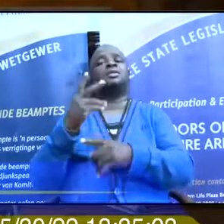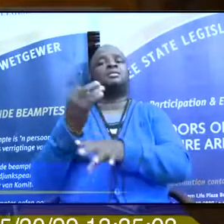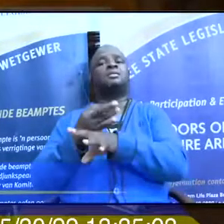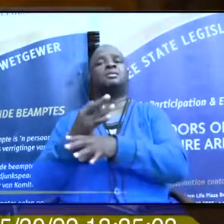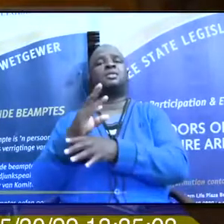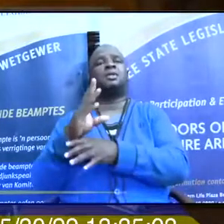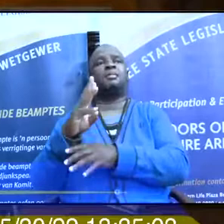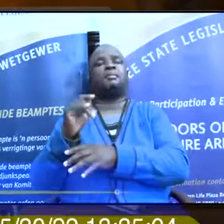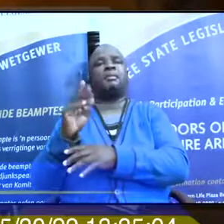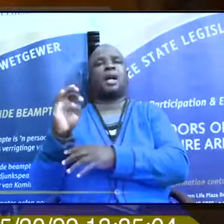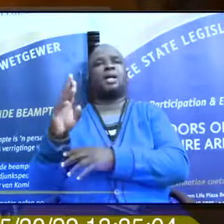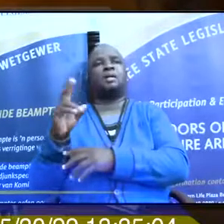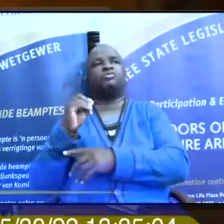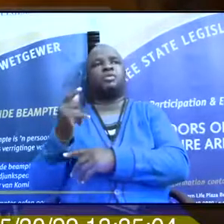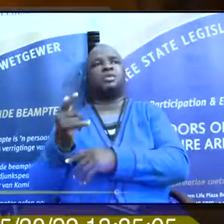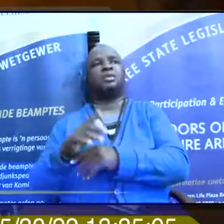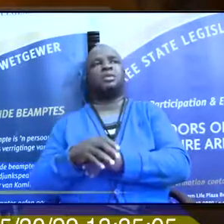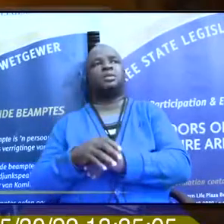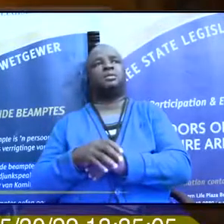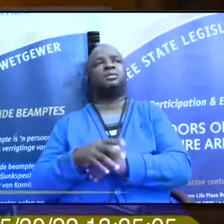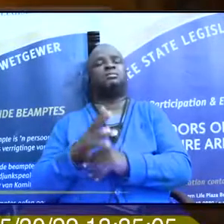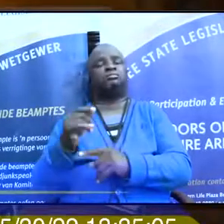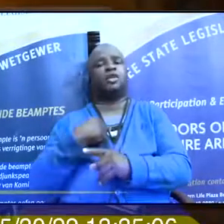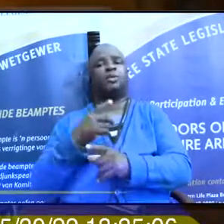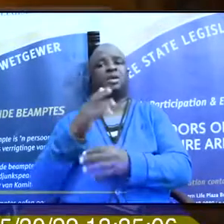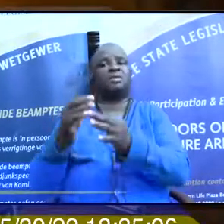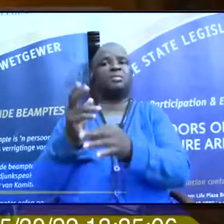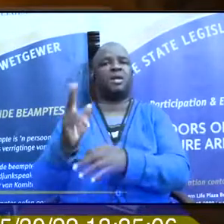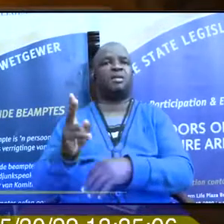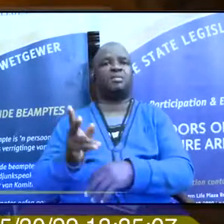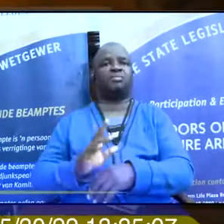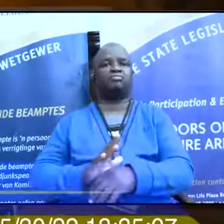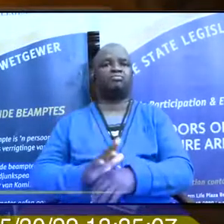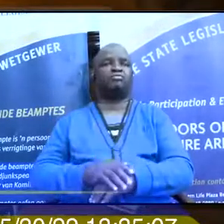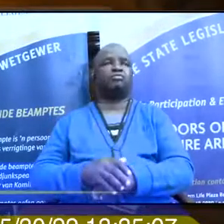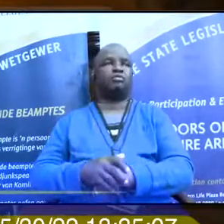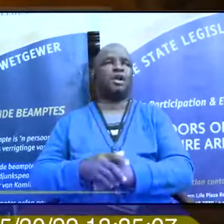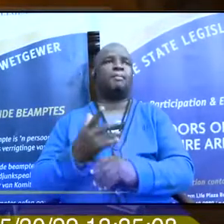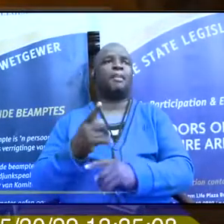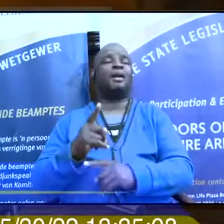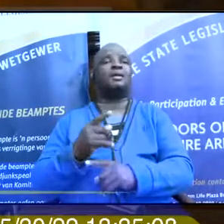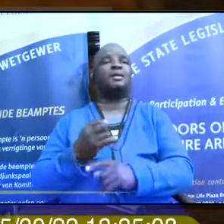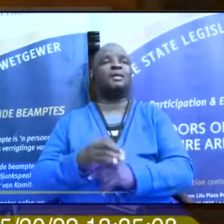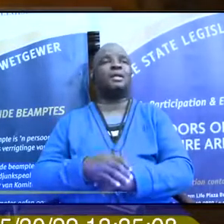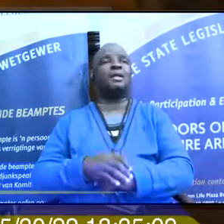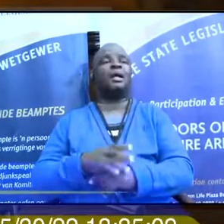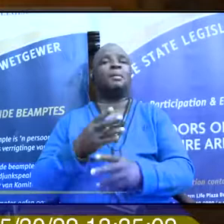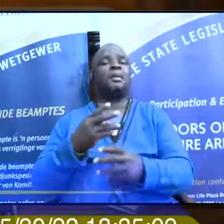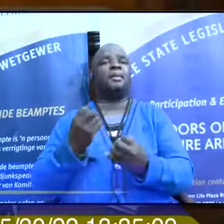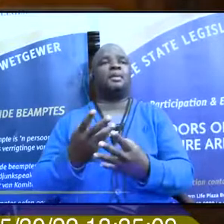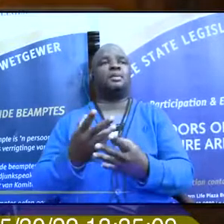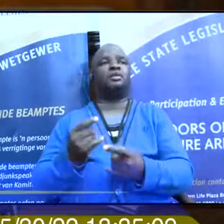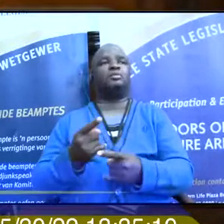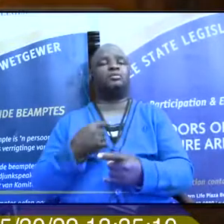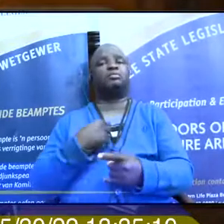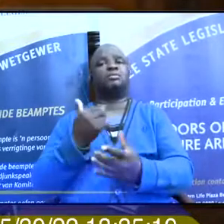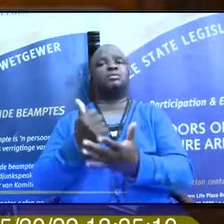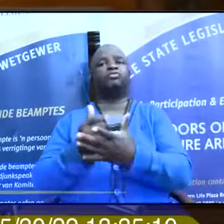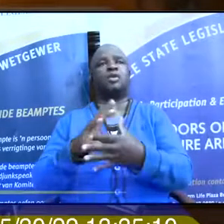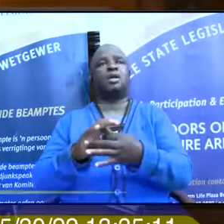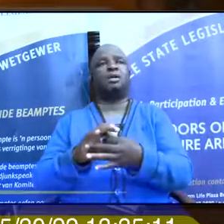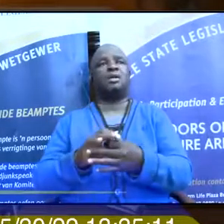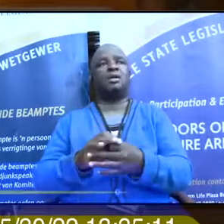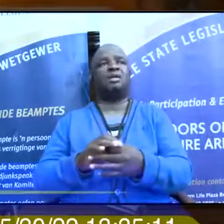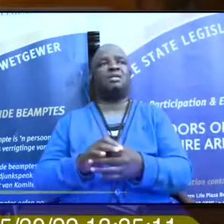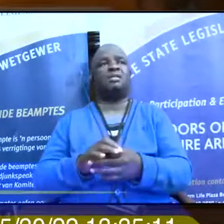them i will not i'll not repeat that but many many of them had to stay